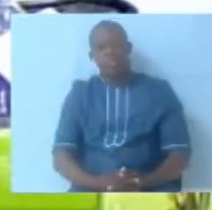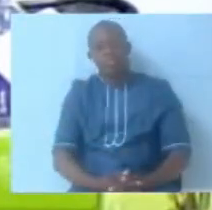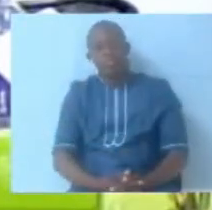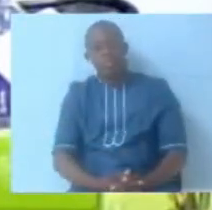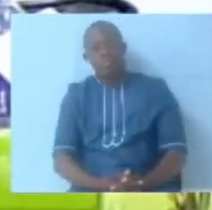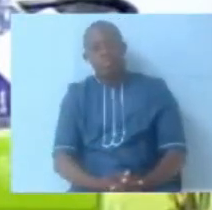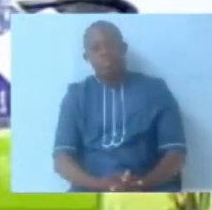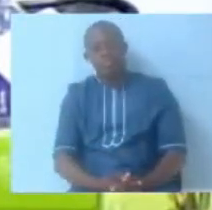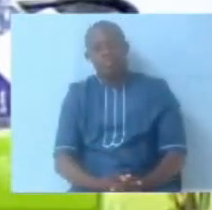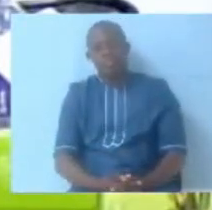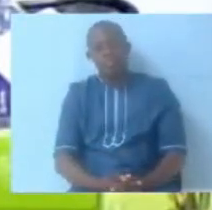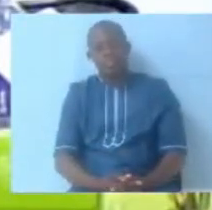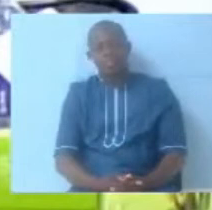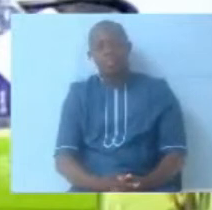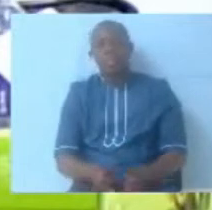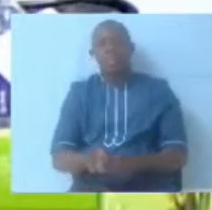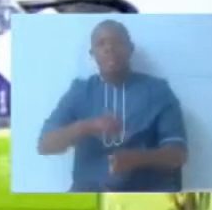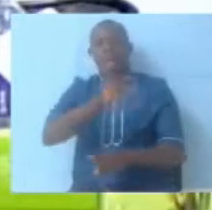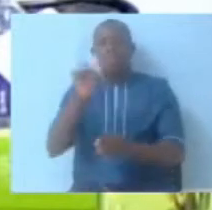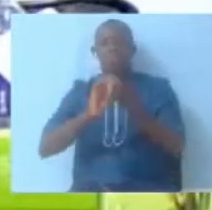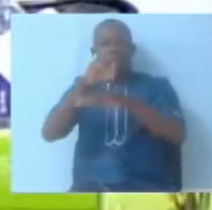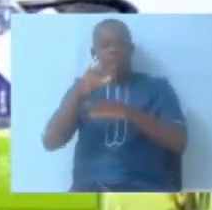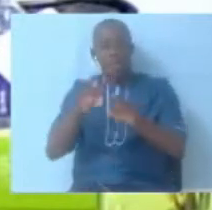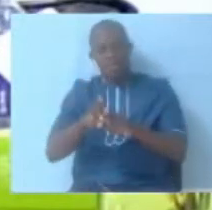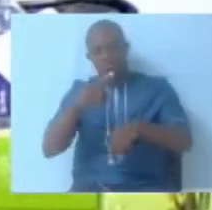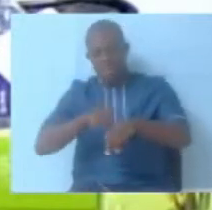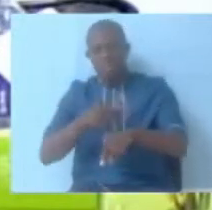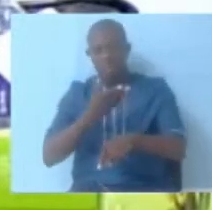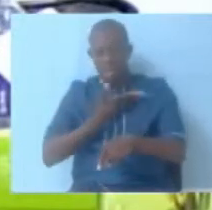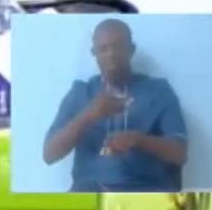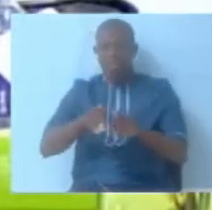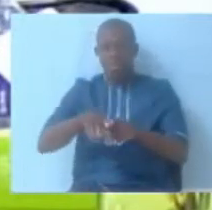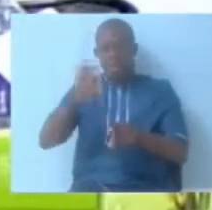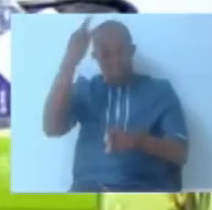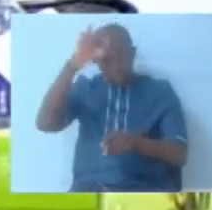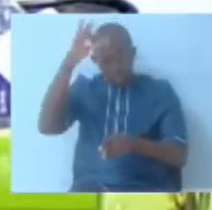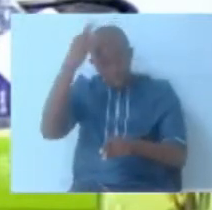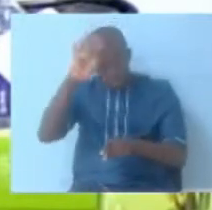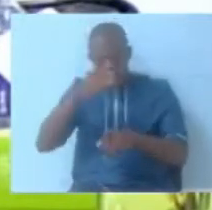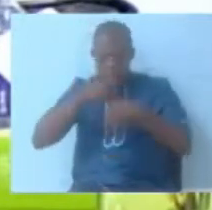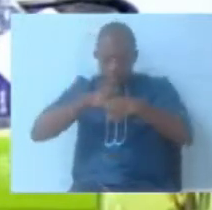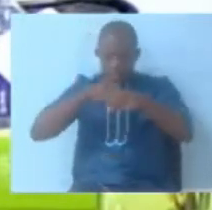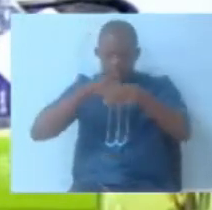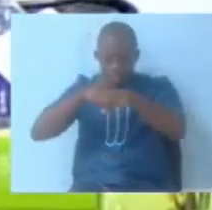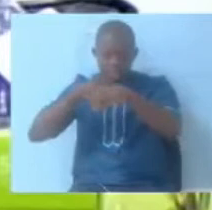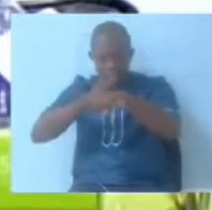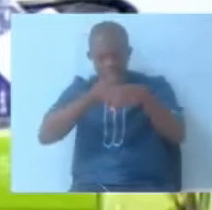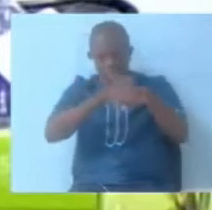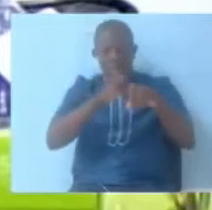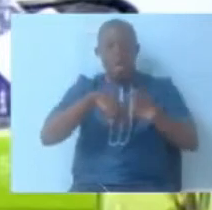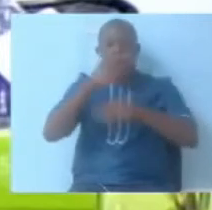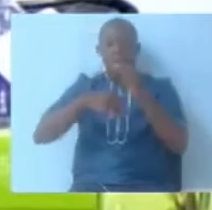sila lutije. And over the period, I had a couple of training on human rights because I was a member of Amnesty